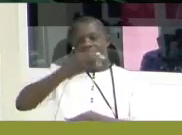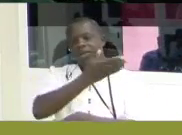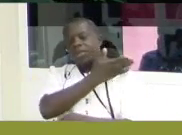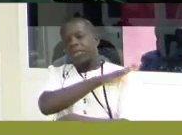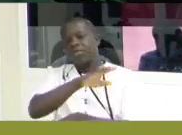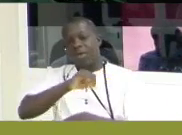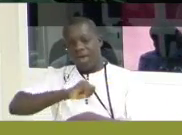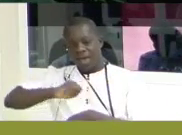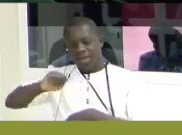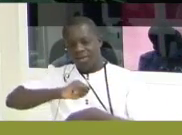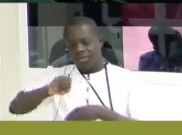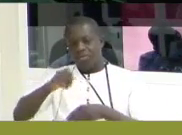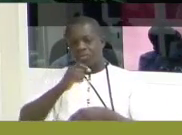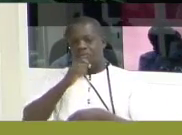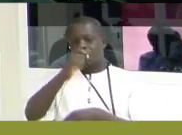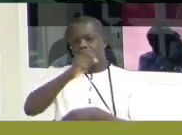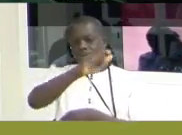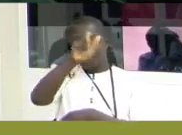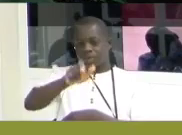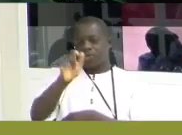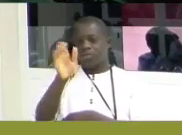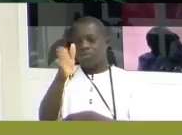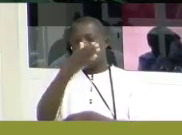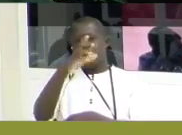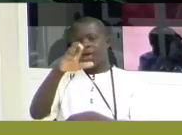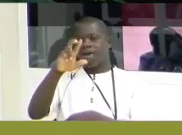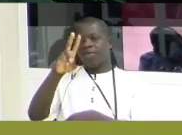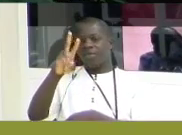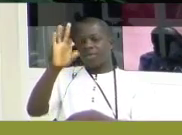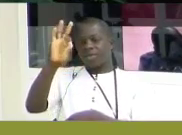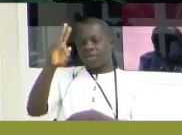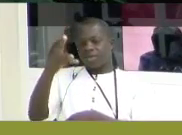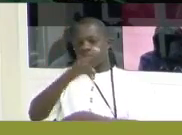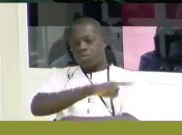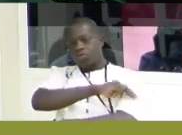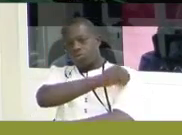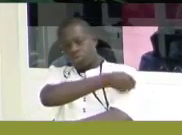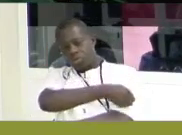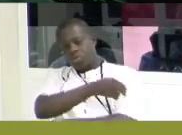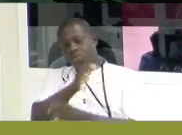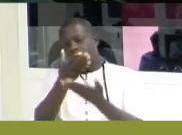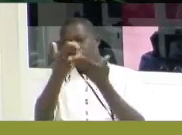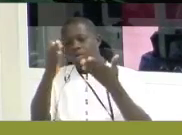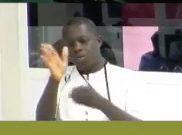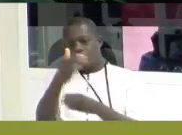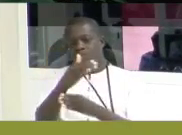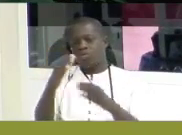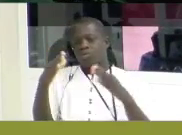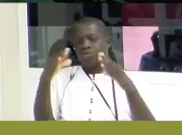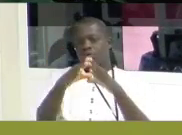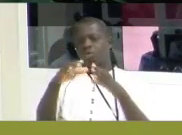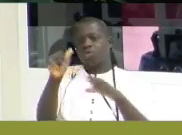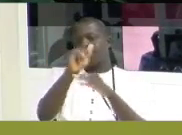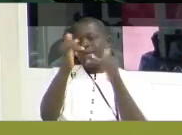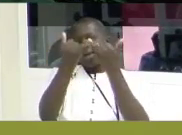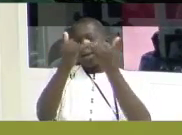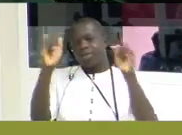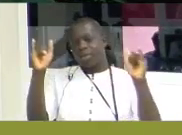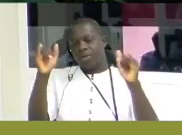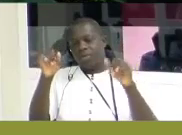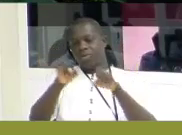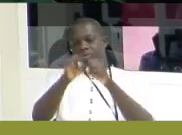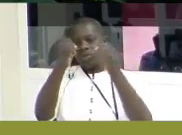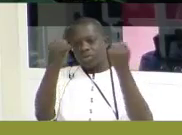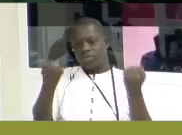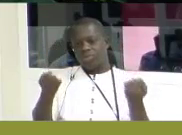to speak, and go to RVTH. Why couldn't you go and join another independent newspaper? Well, that was